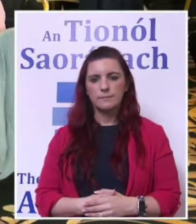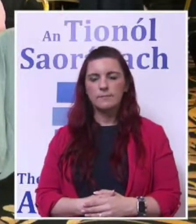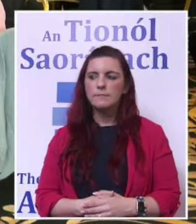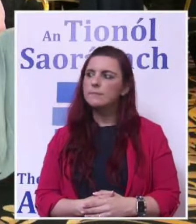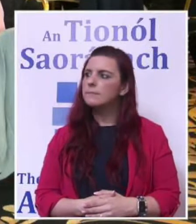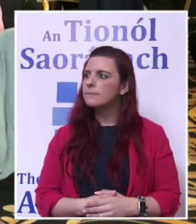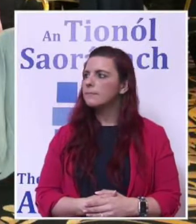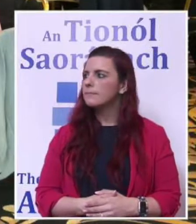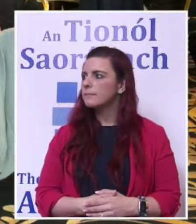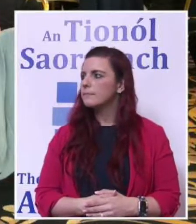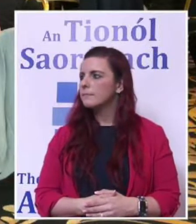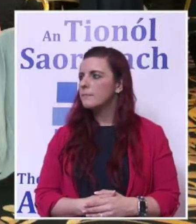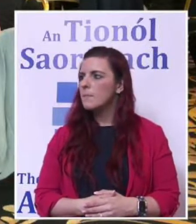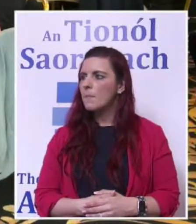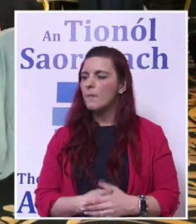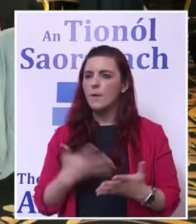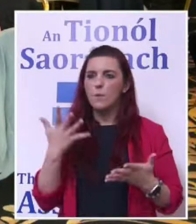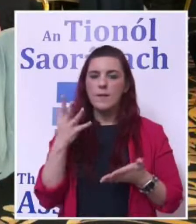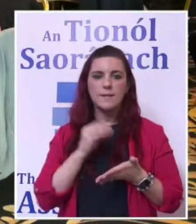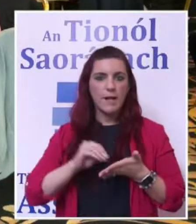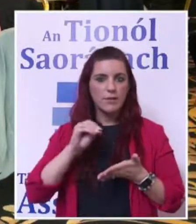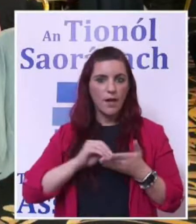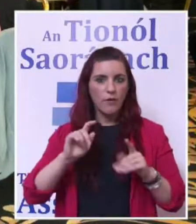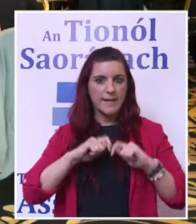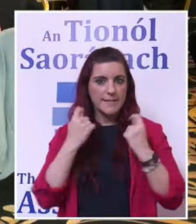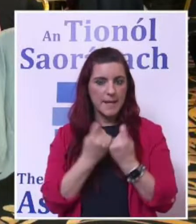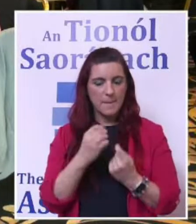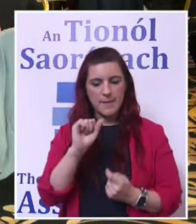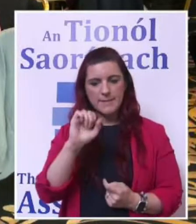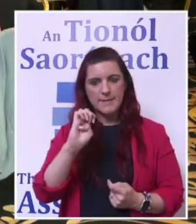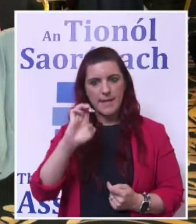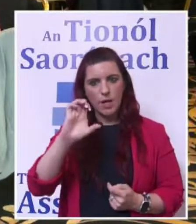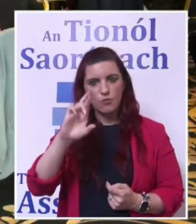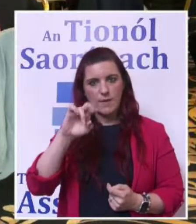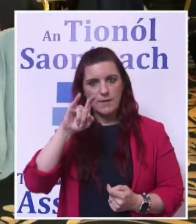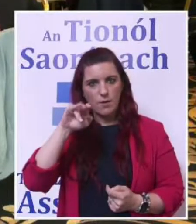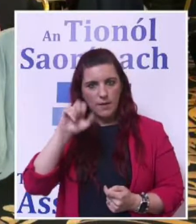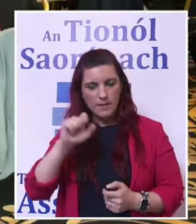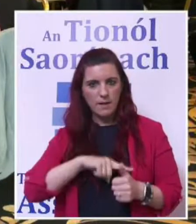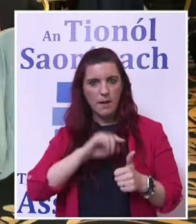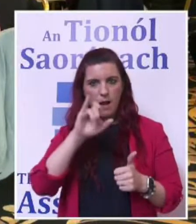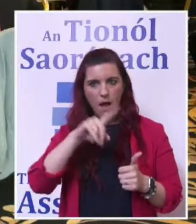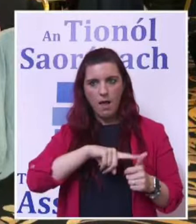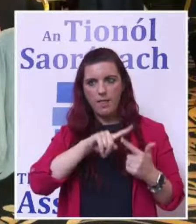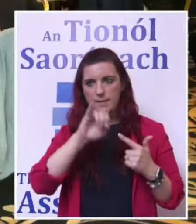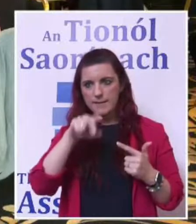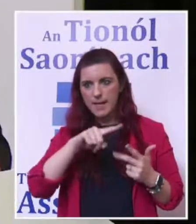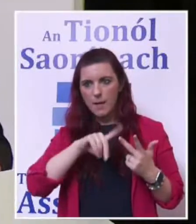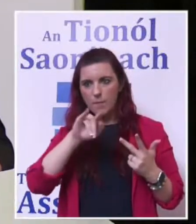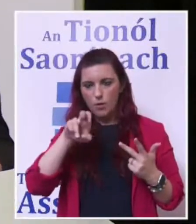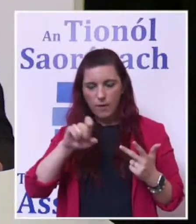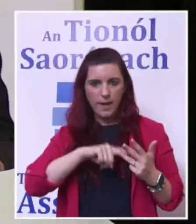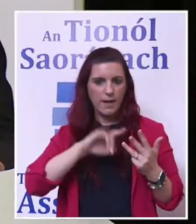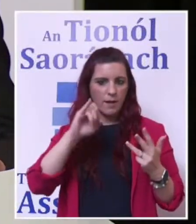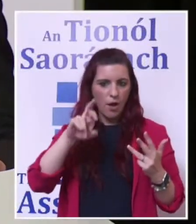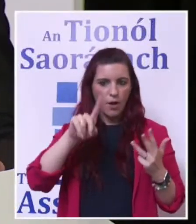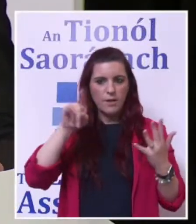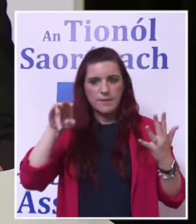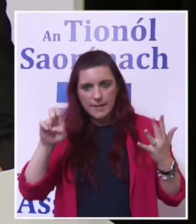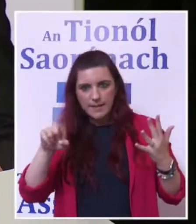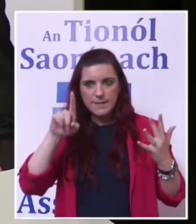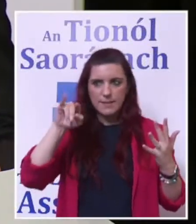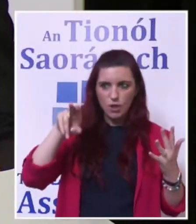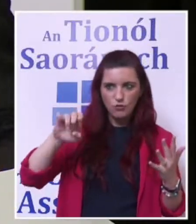Finally, to our Secretariat, to Carl, Tim, Lorraine, Connor, Denise, Deirdre, and joining us this